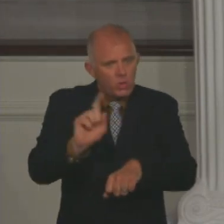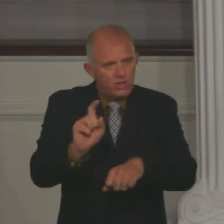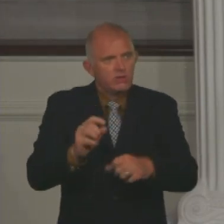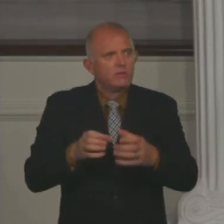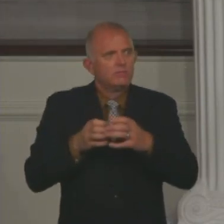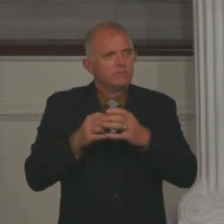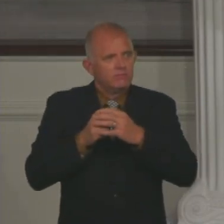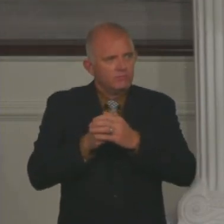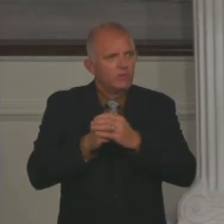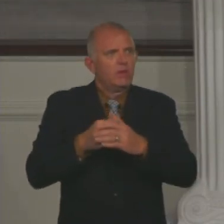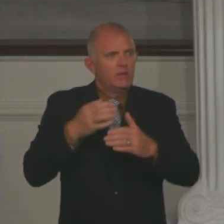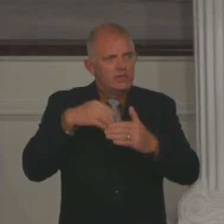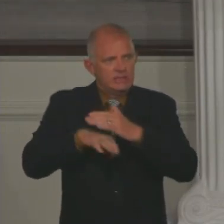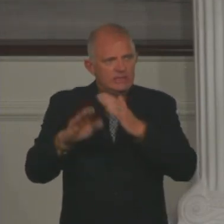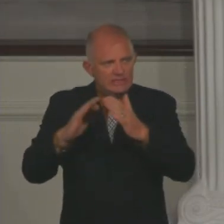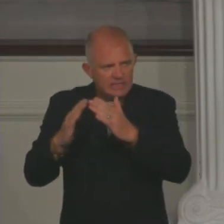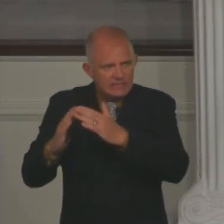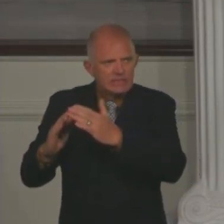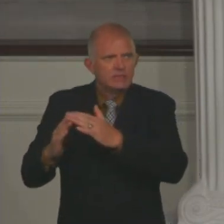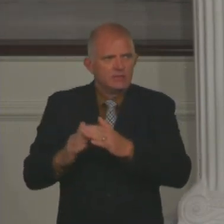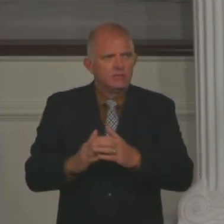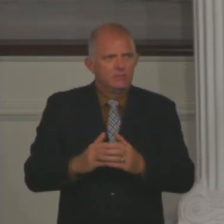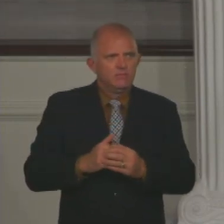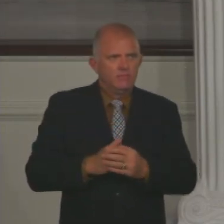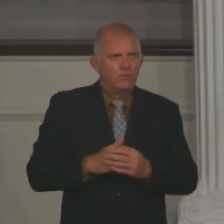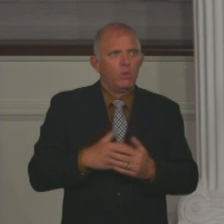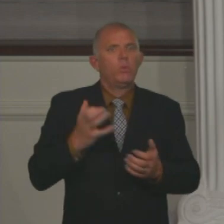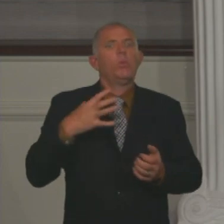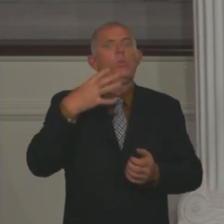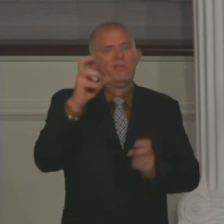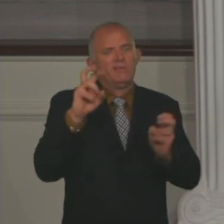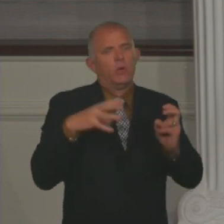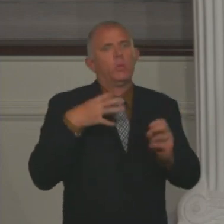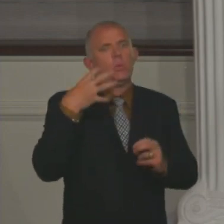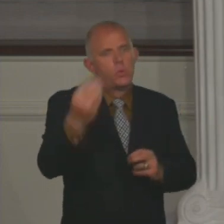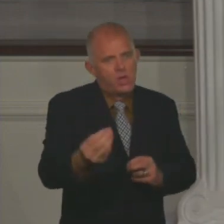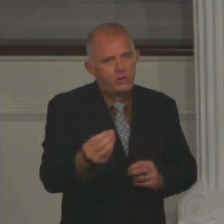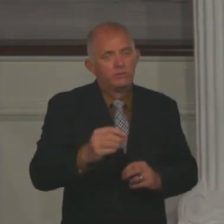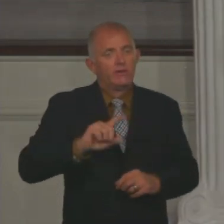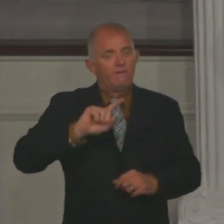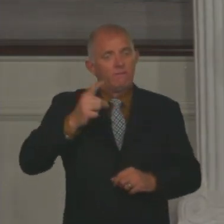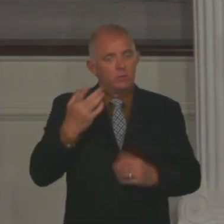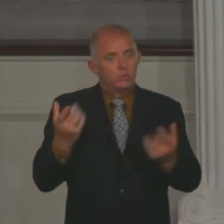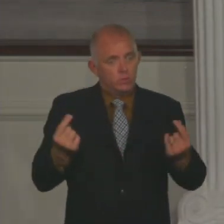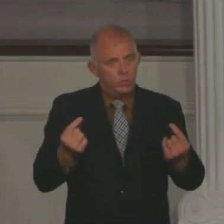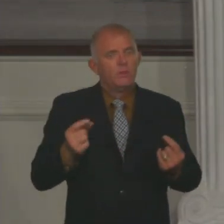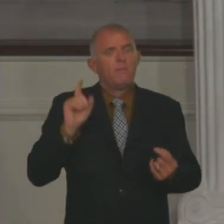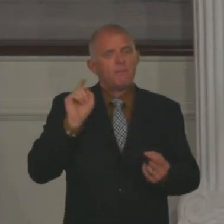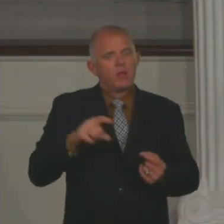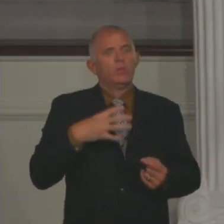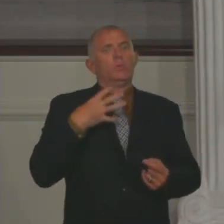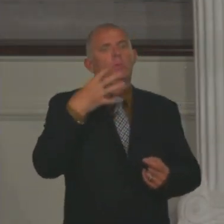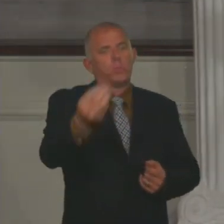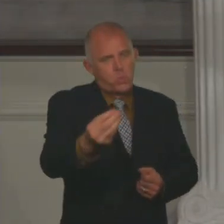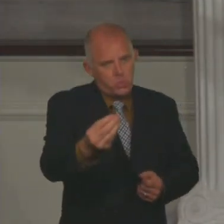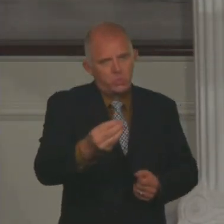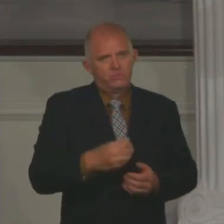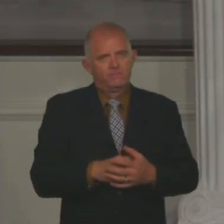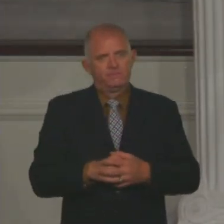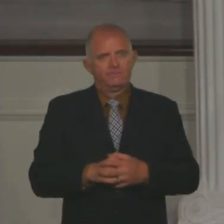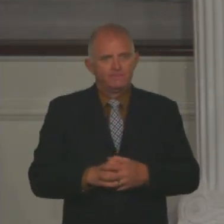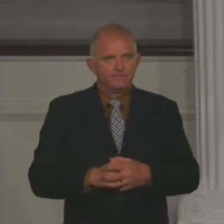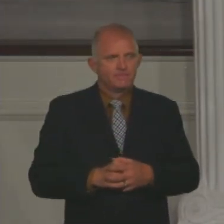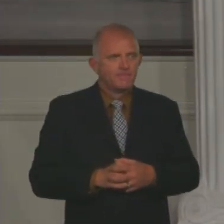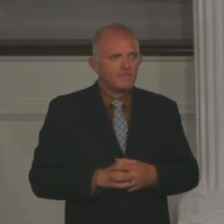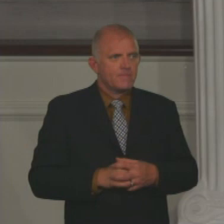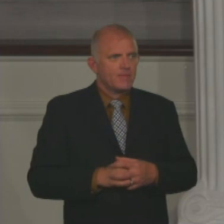cities. He went out. And the first thing I think we understand is everybody needs to go out. Listen, not many people are going to